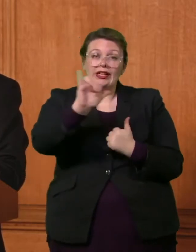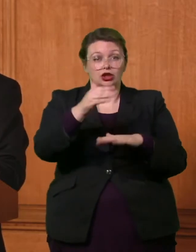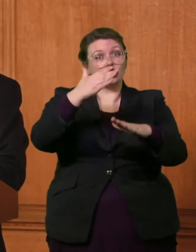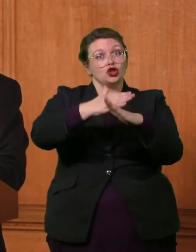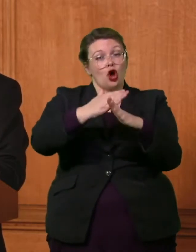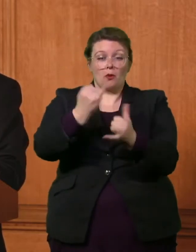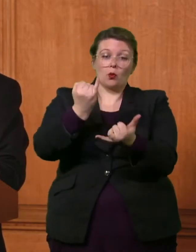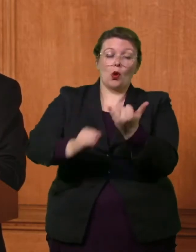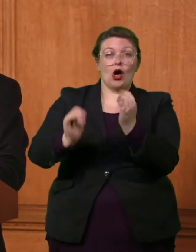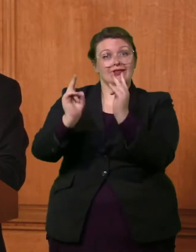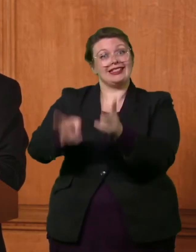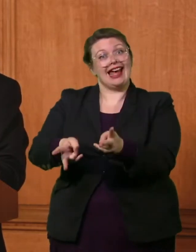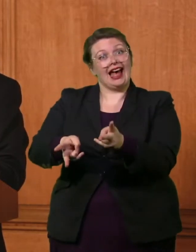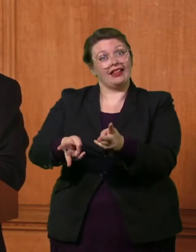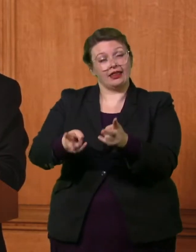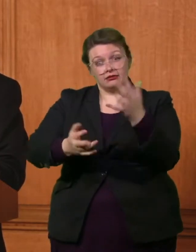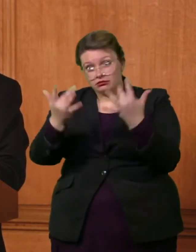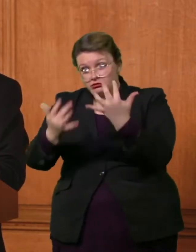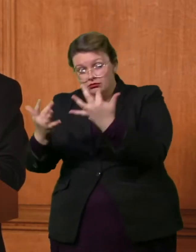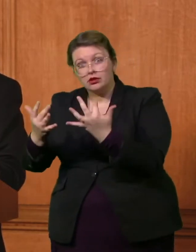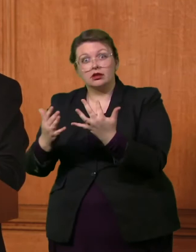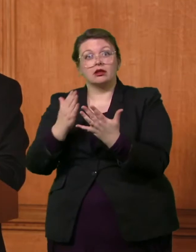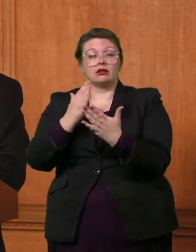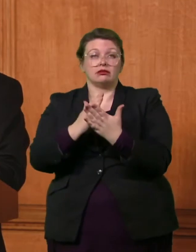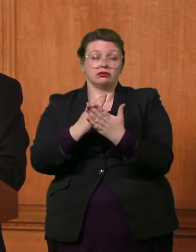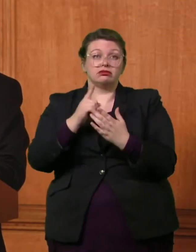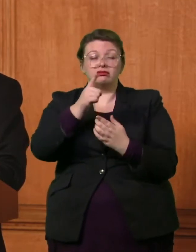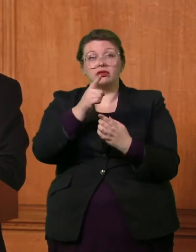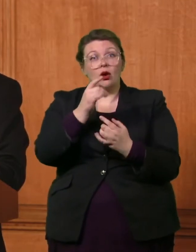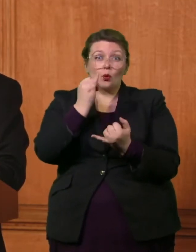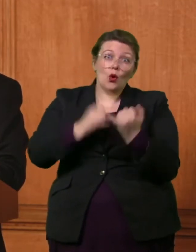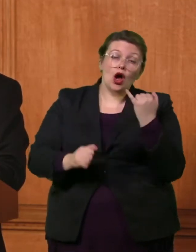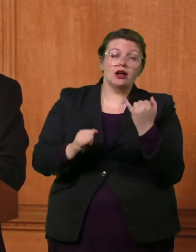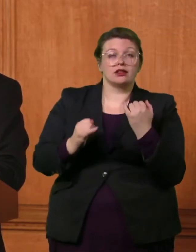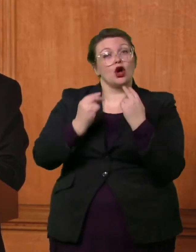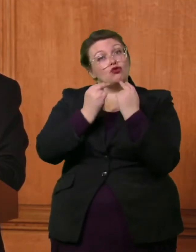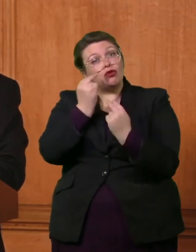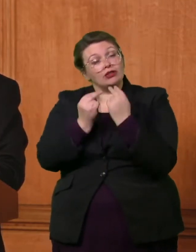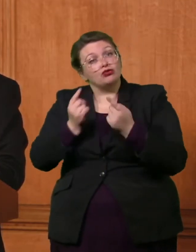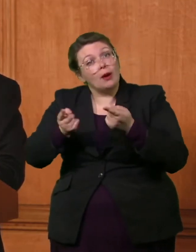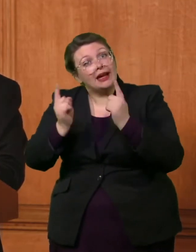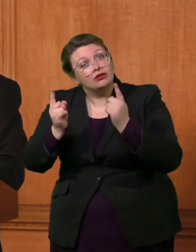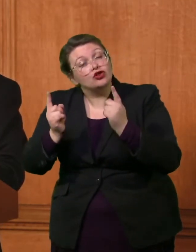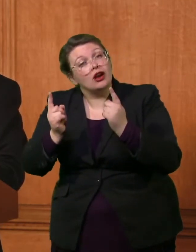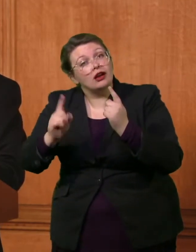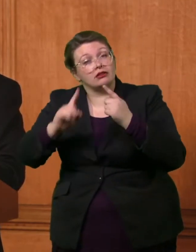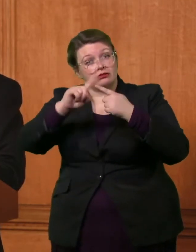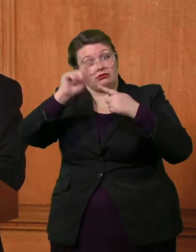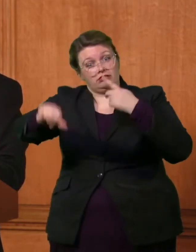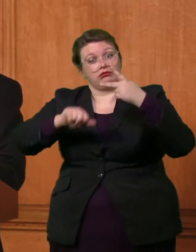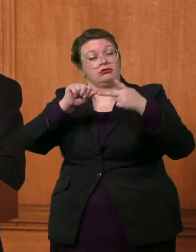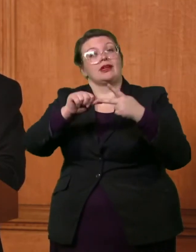with restaurant and catering establishment managers and proprietors, follow on to metalworking and machine